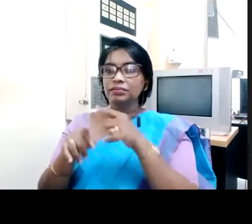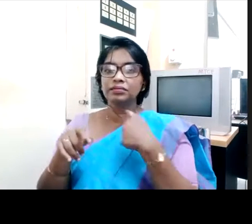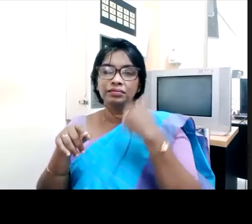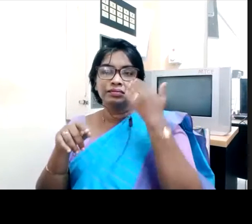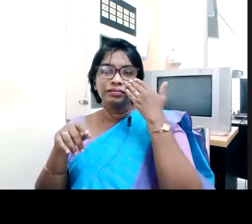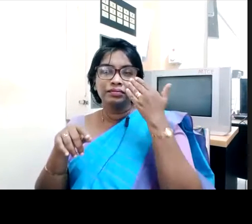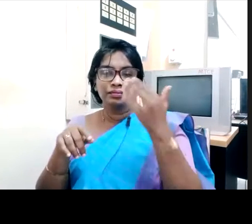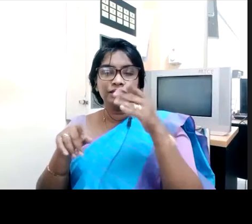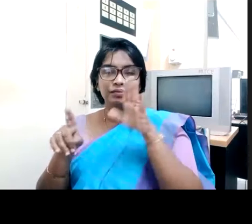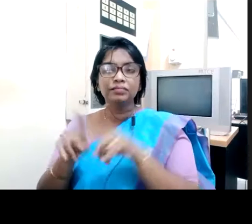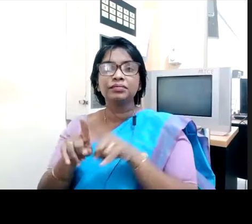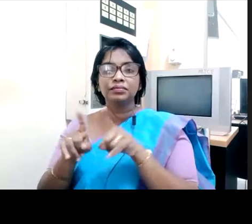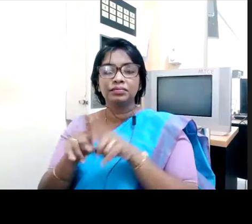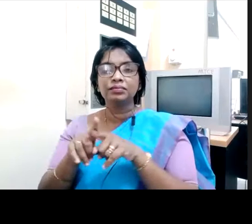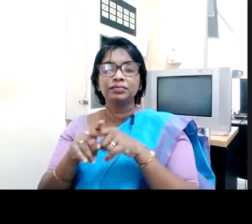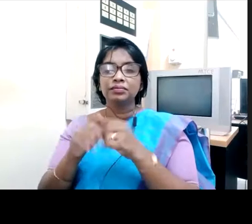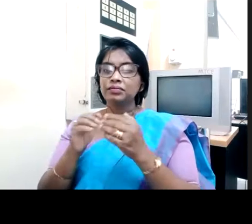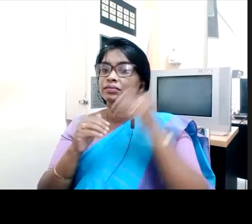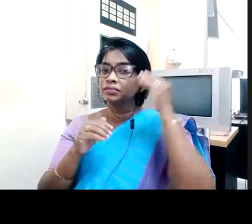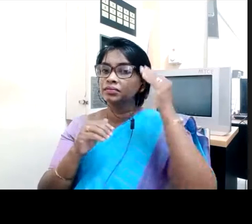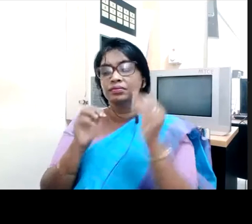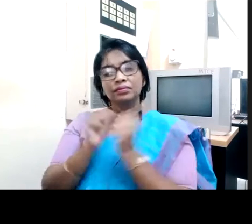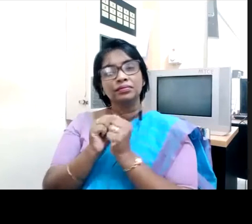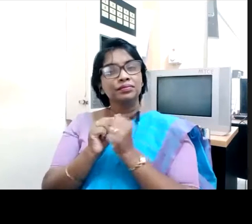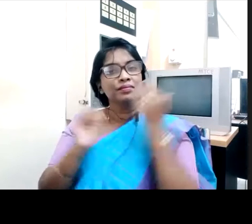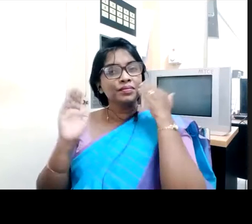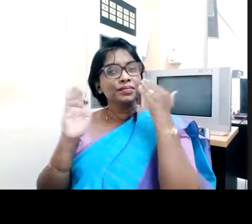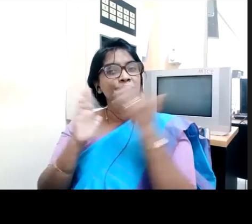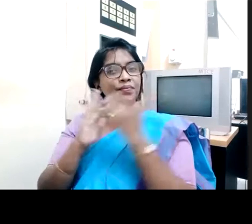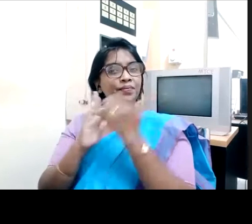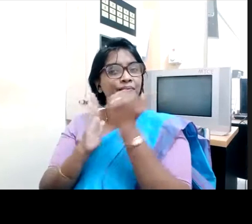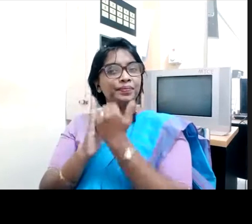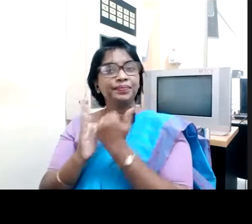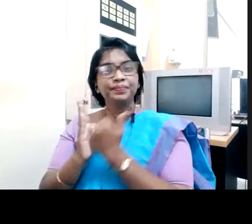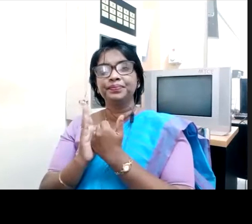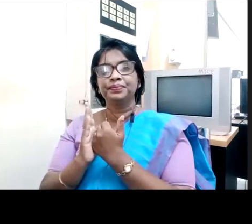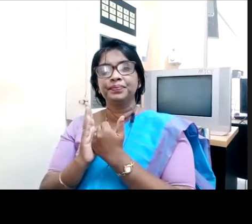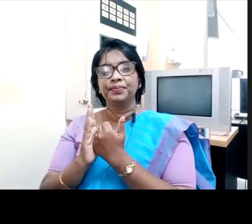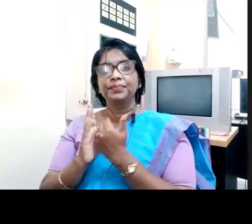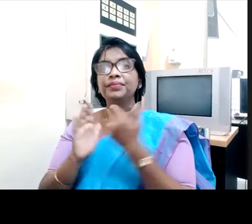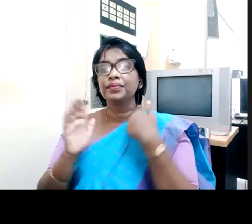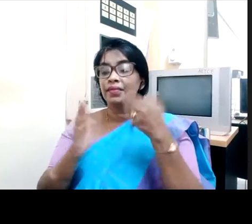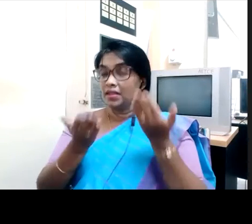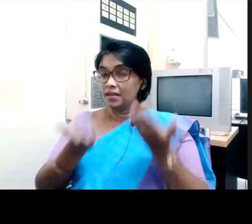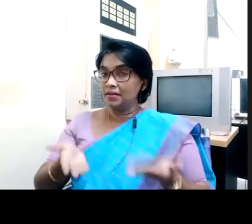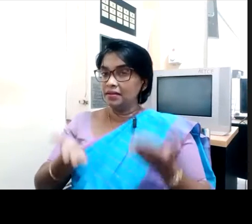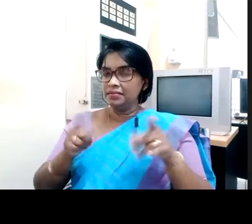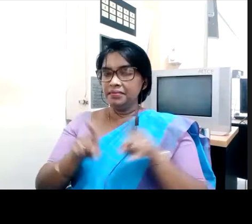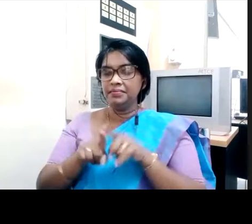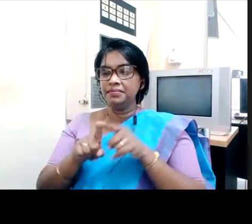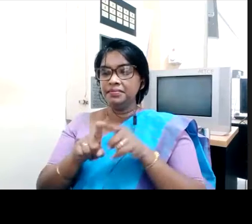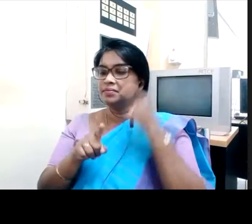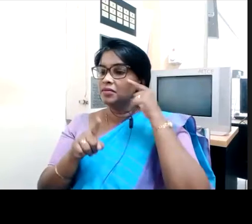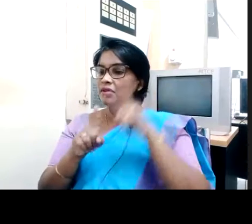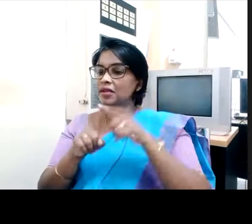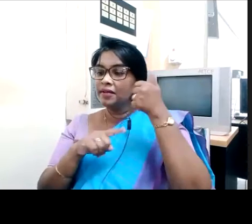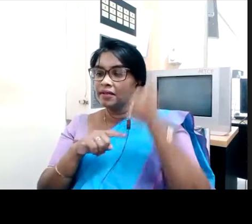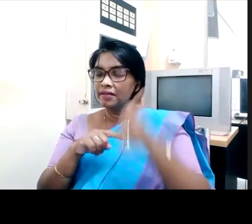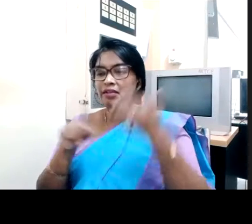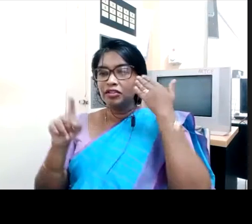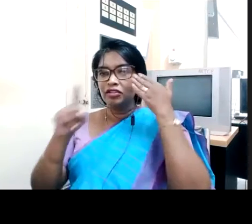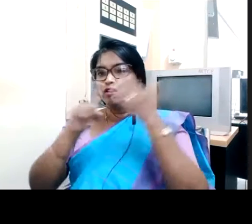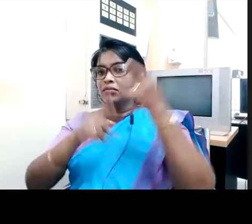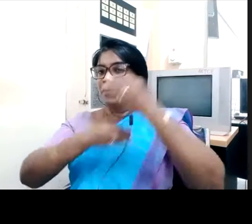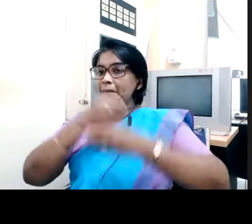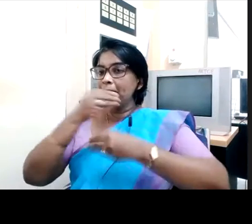and but we are in the present. And what's very, very important that all of us, the business leaders, those who teach,